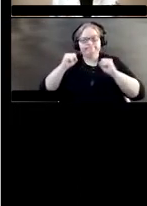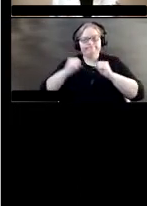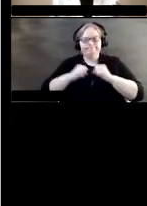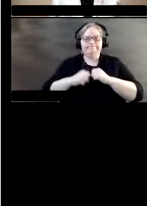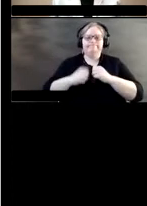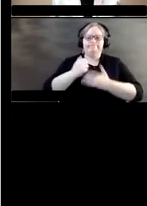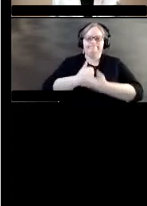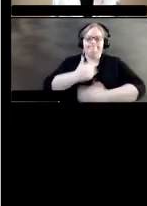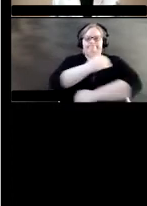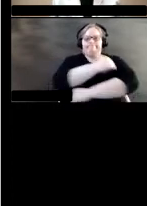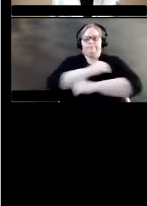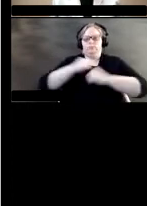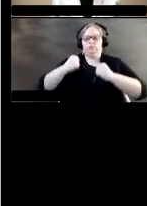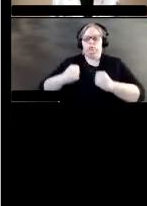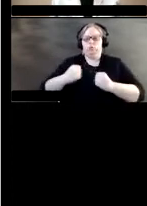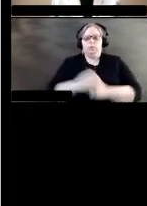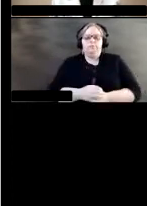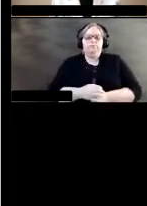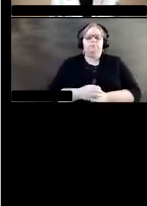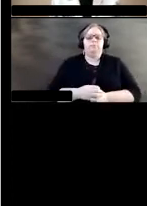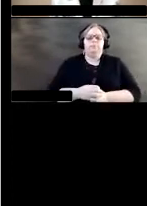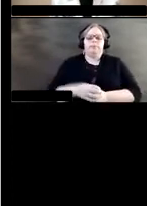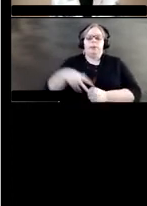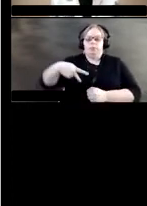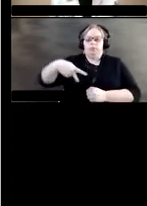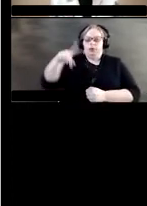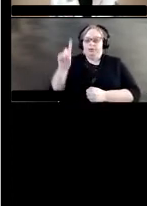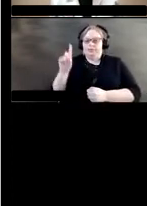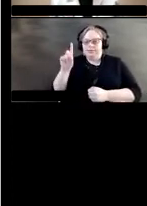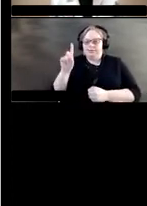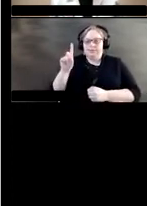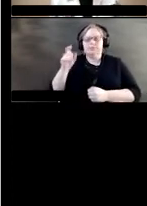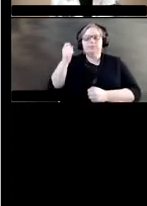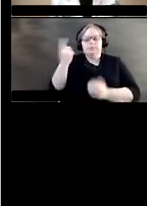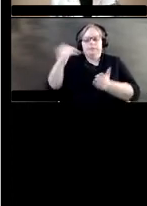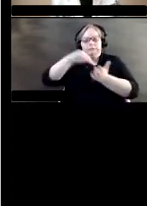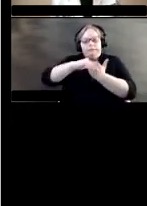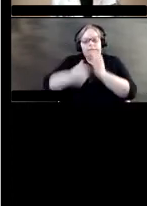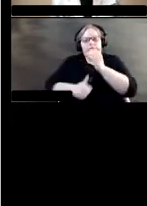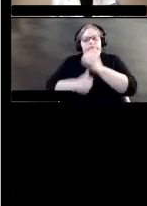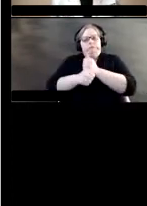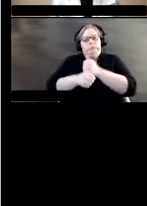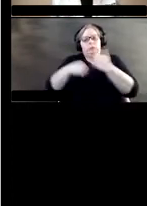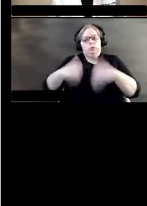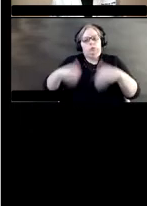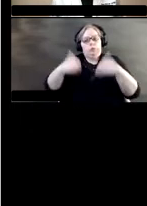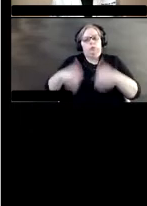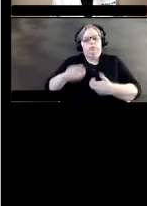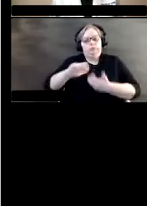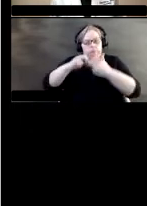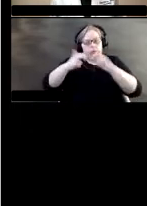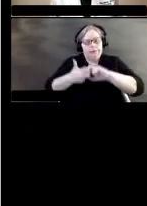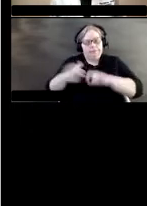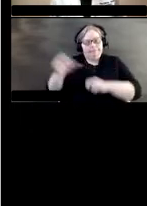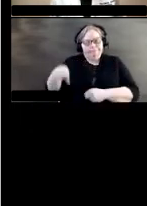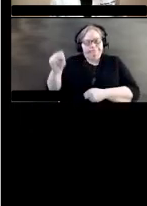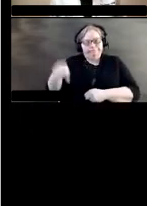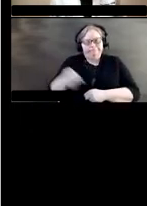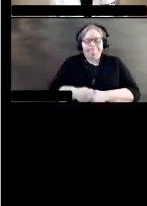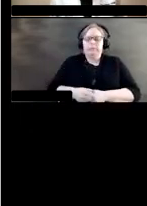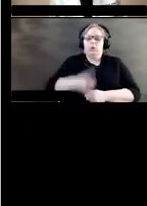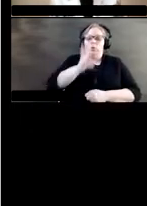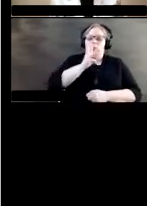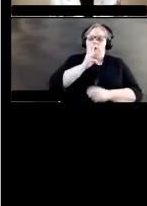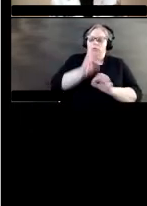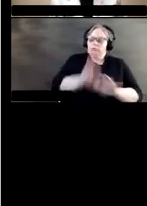said, constipation's an issue. So water is super important. So is fiber, but fiber is only good if you